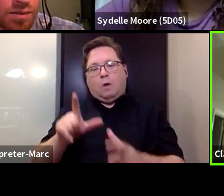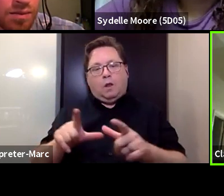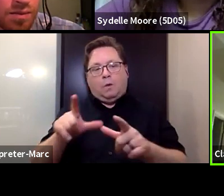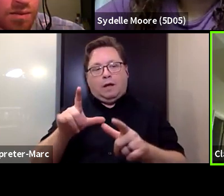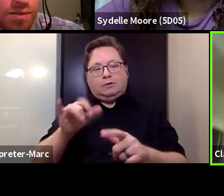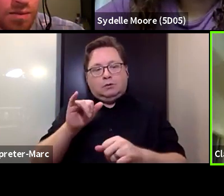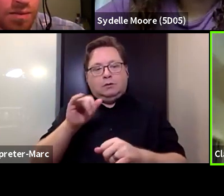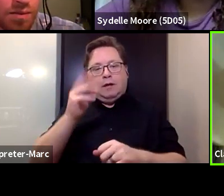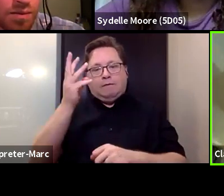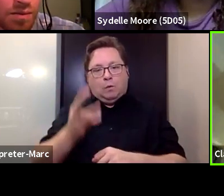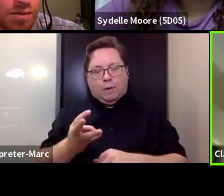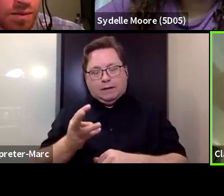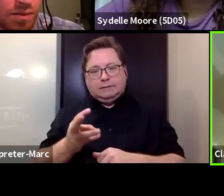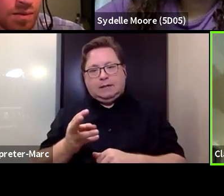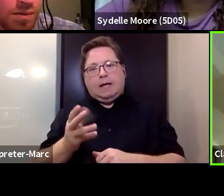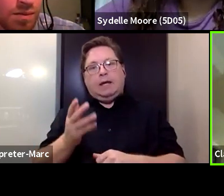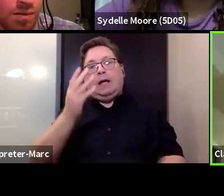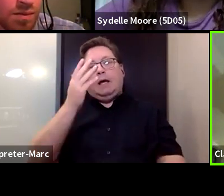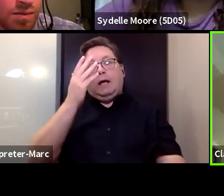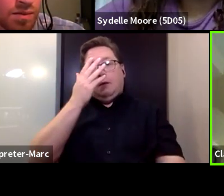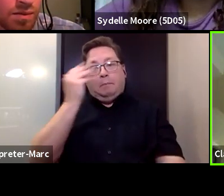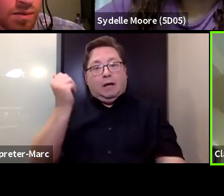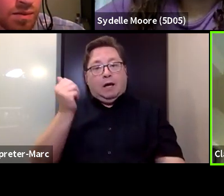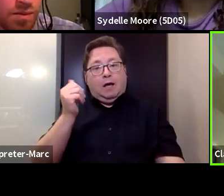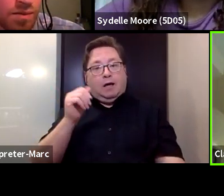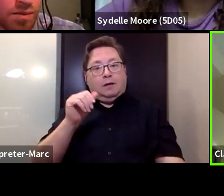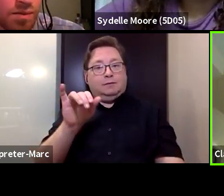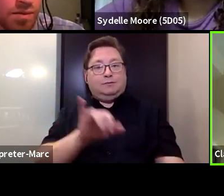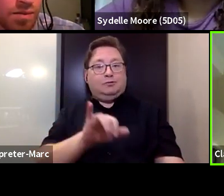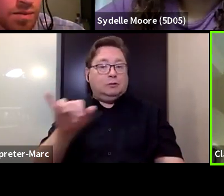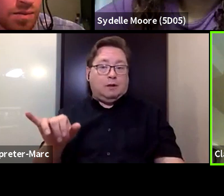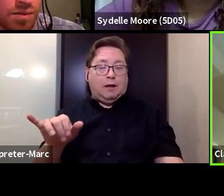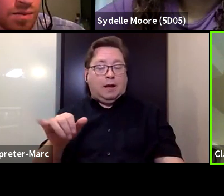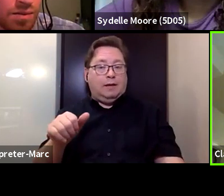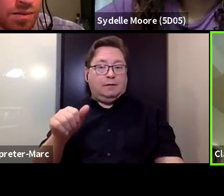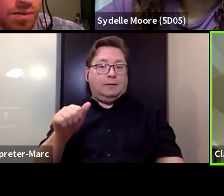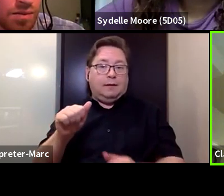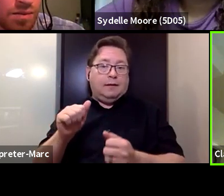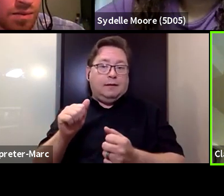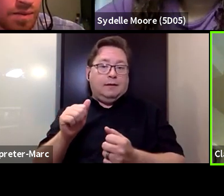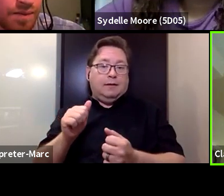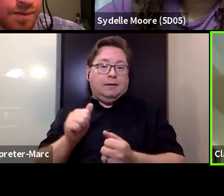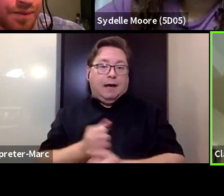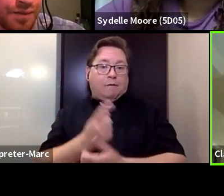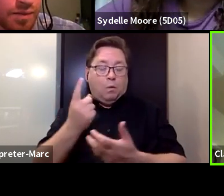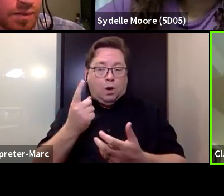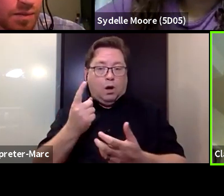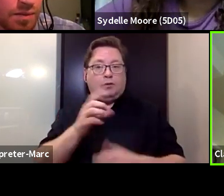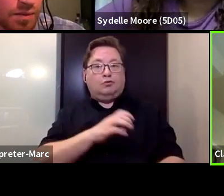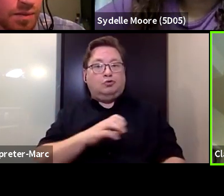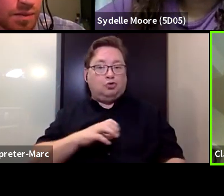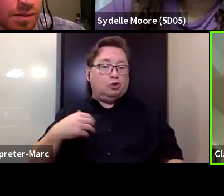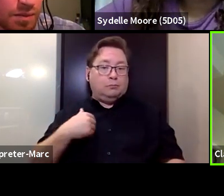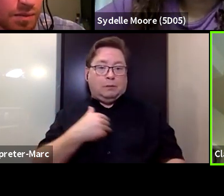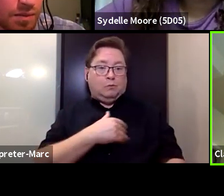Wednesday because just like everyone, church members are out of